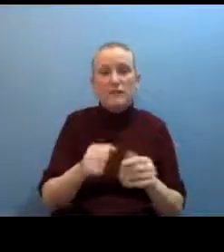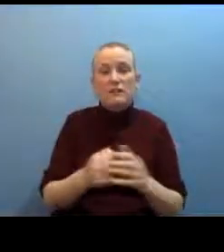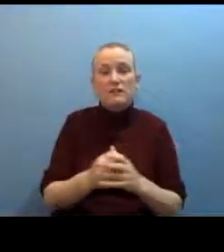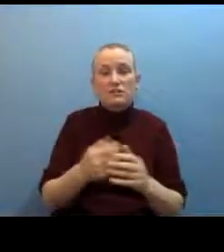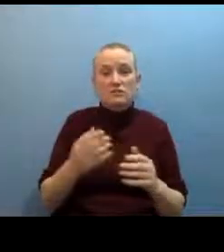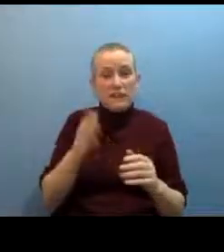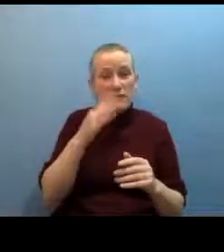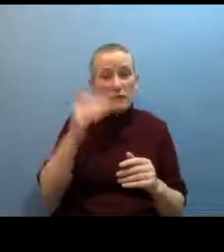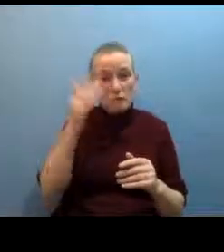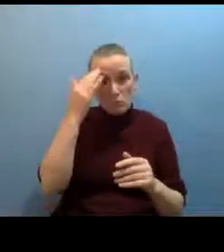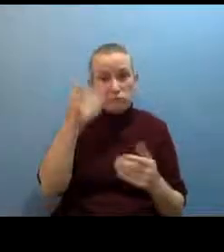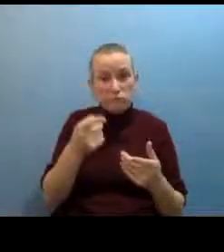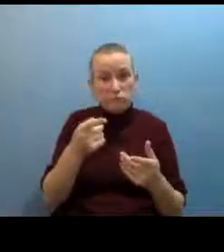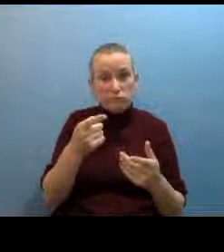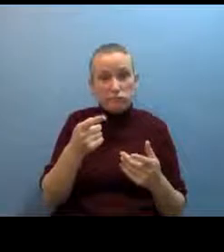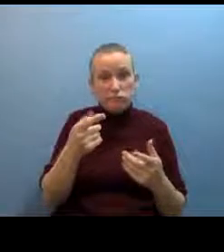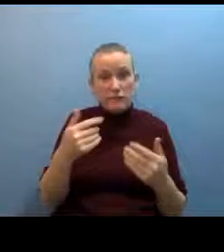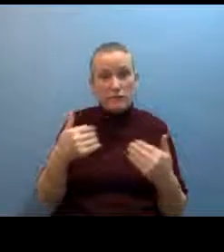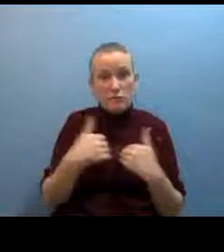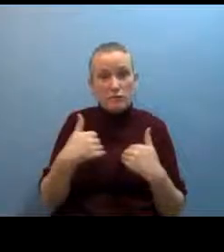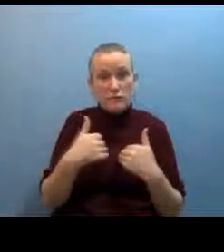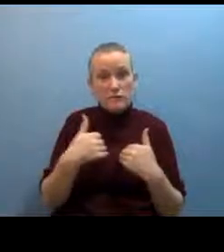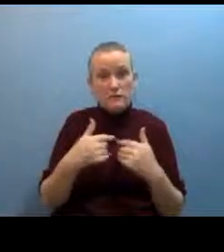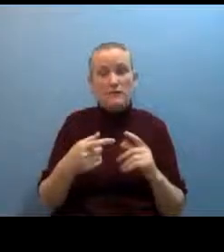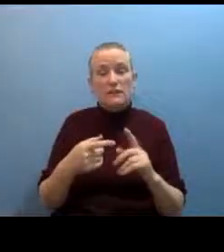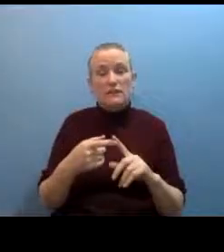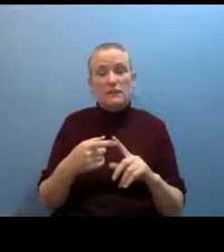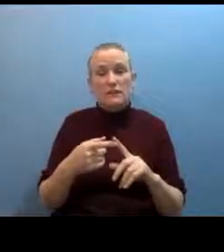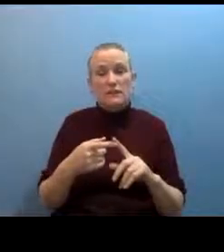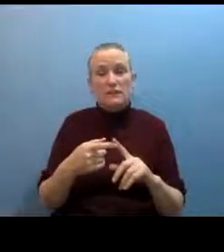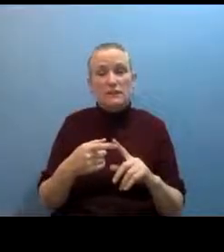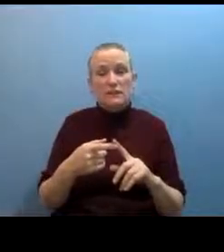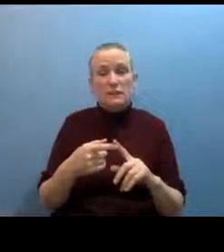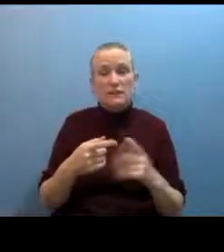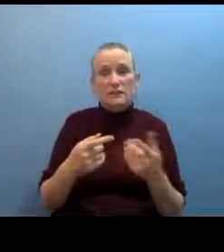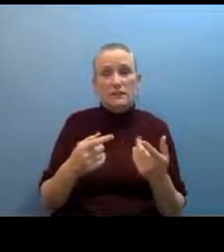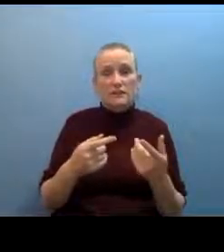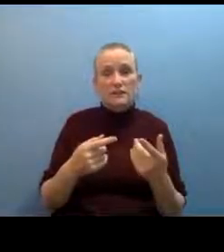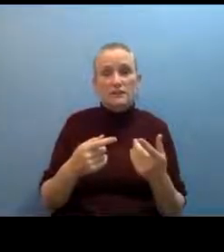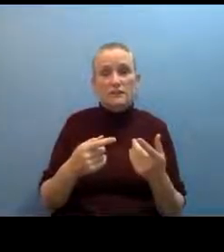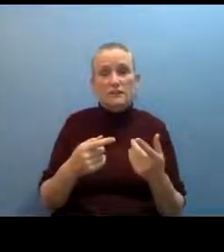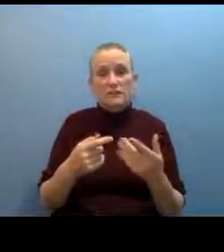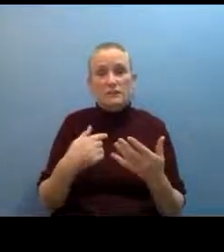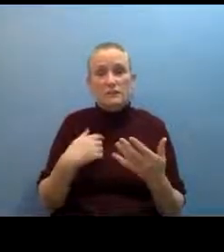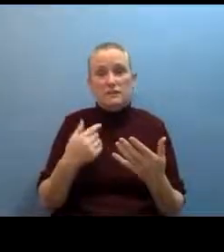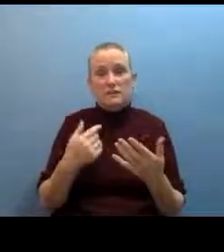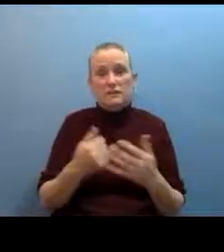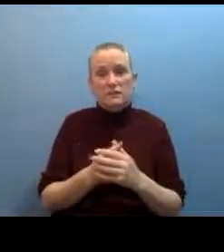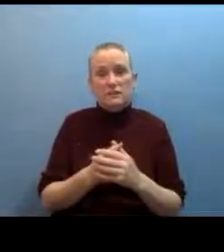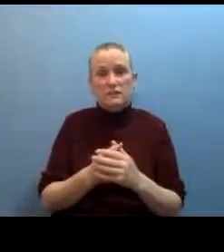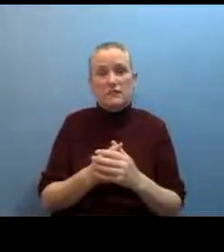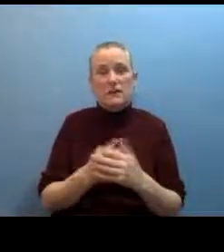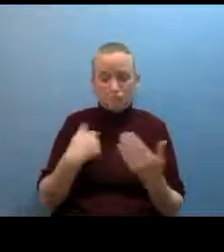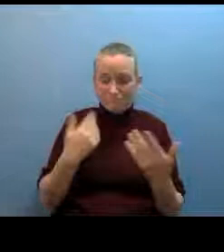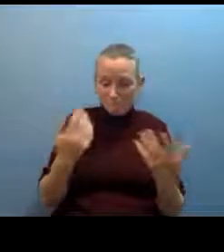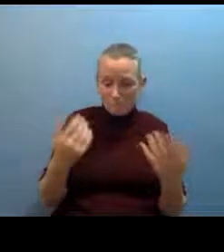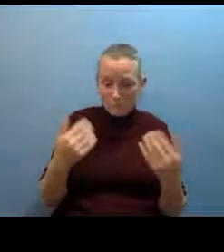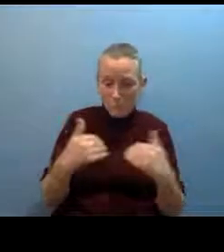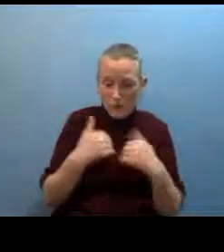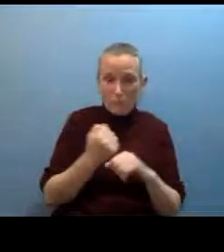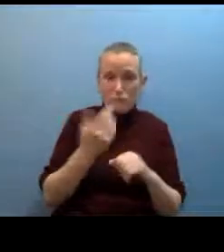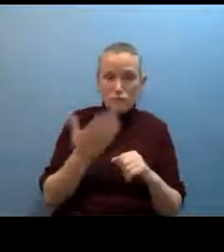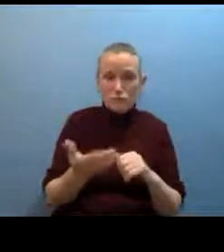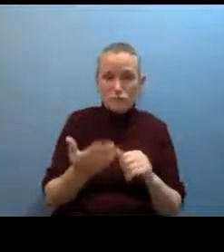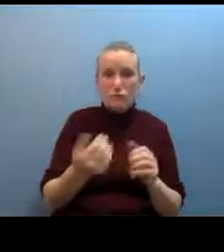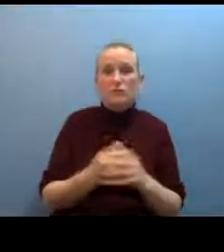know that you're concerned, and that you're coming you're coming towards them from a place of concern rather